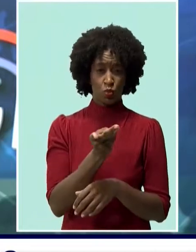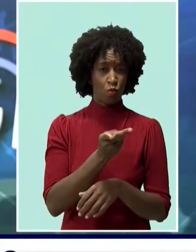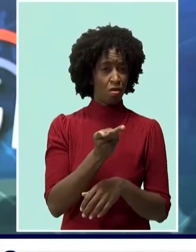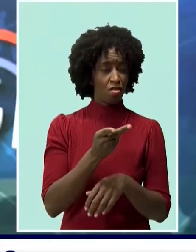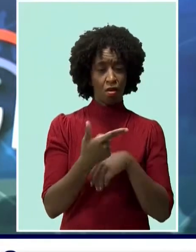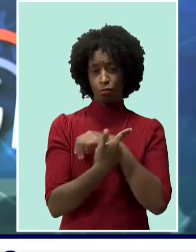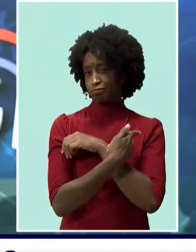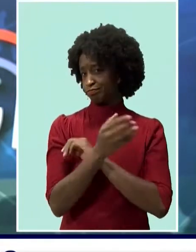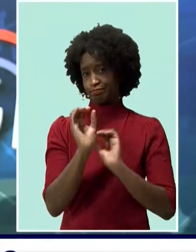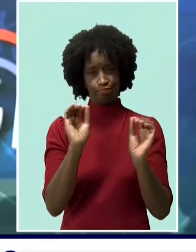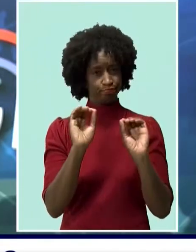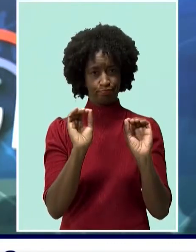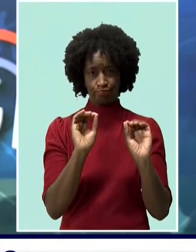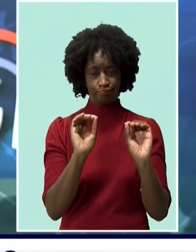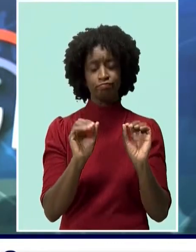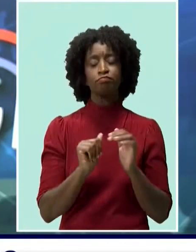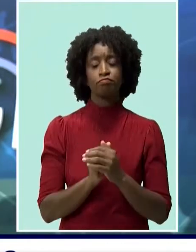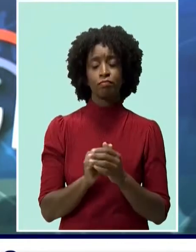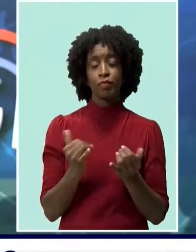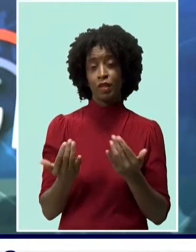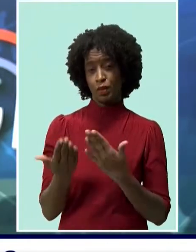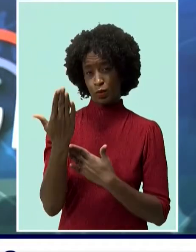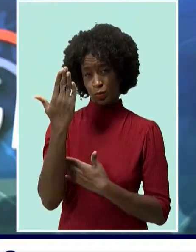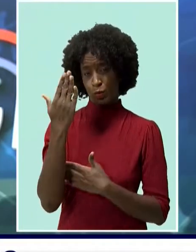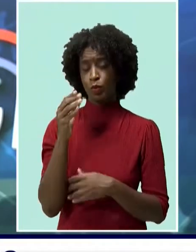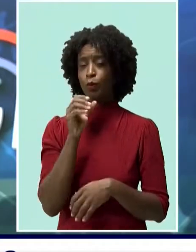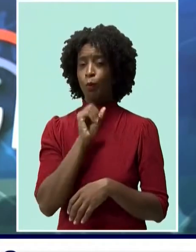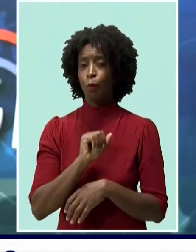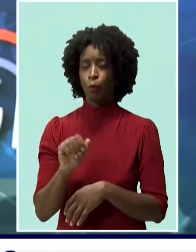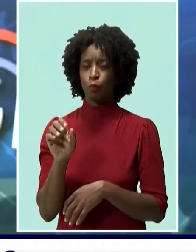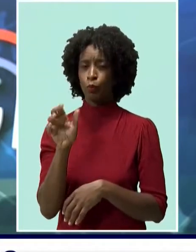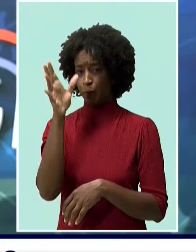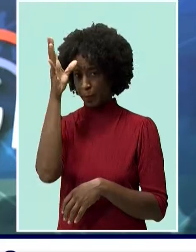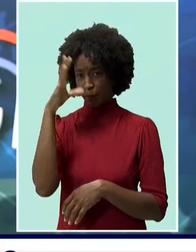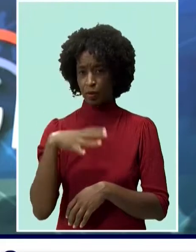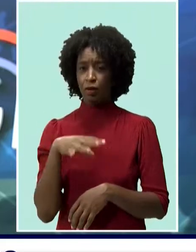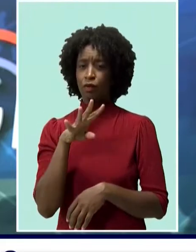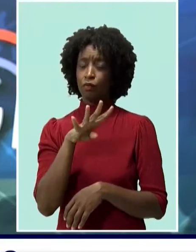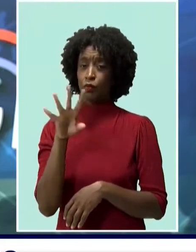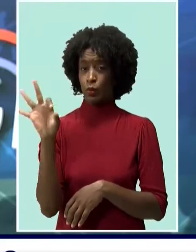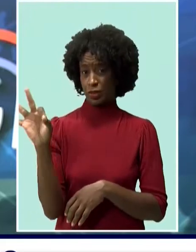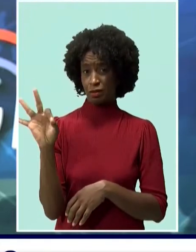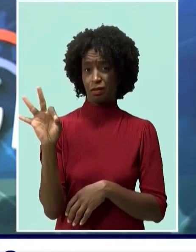death occurred this morning. The deceased is a 49-year-old man who passed away after